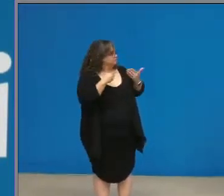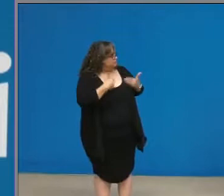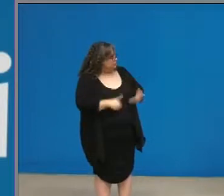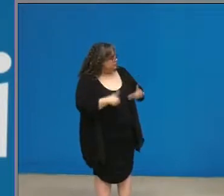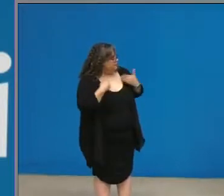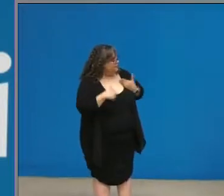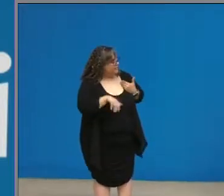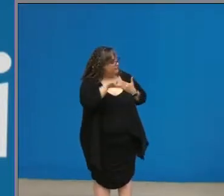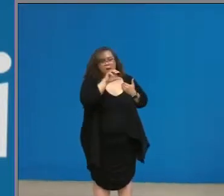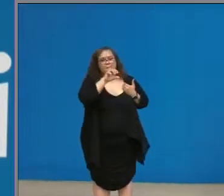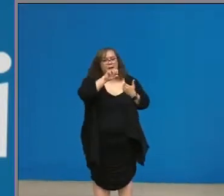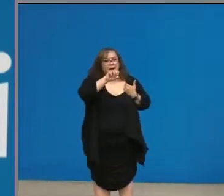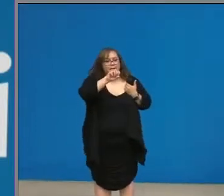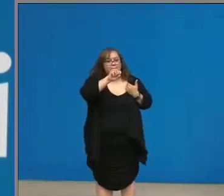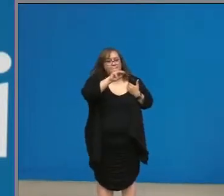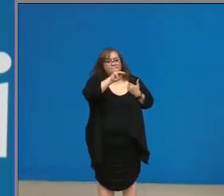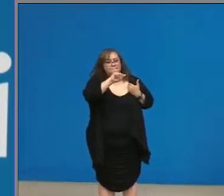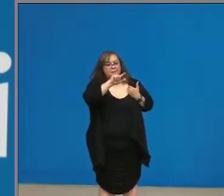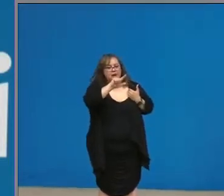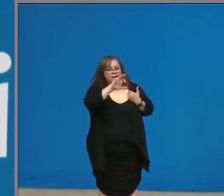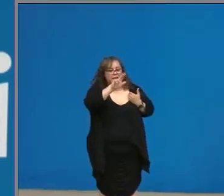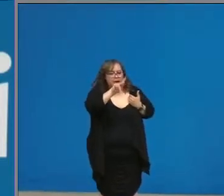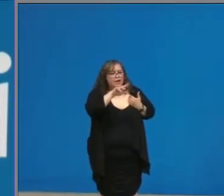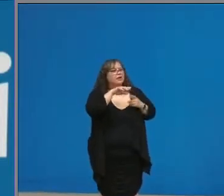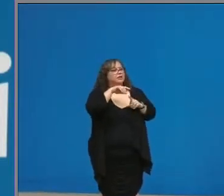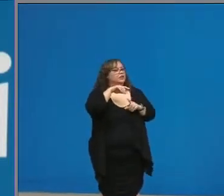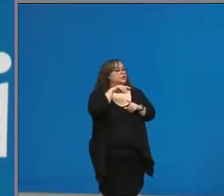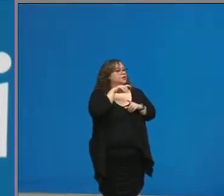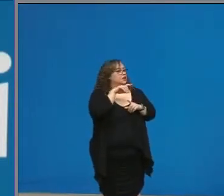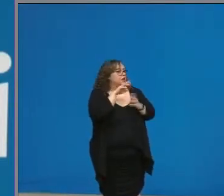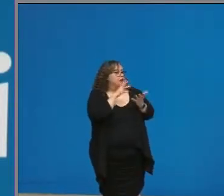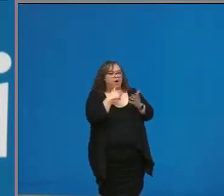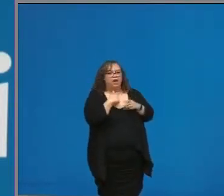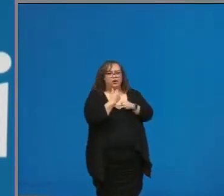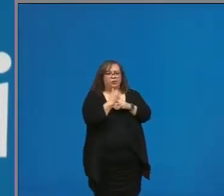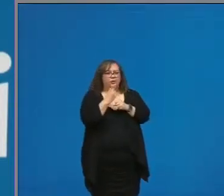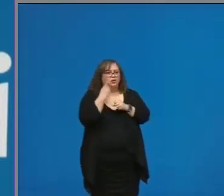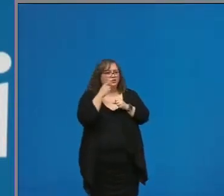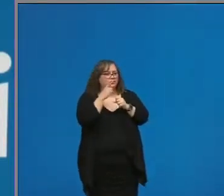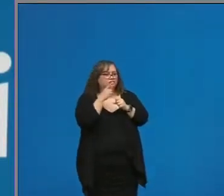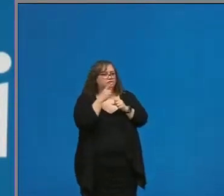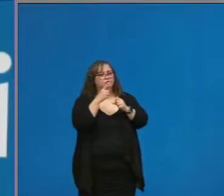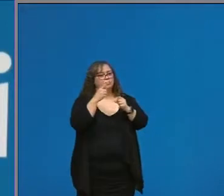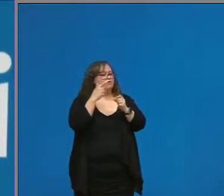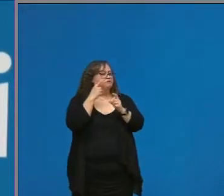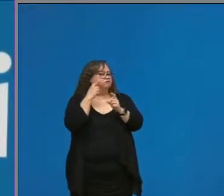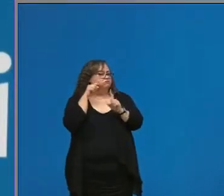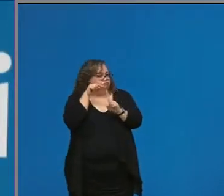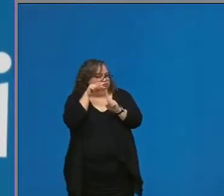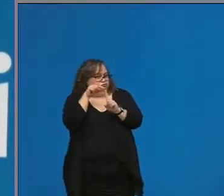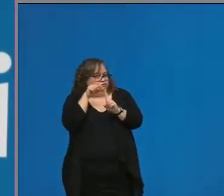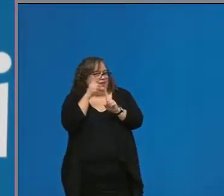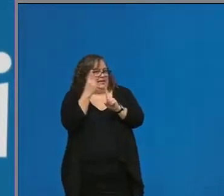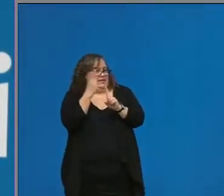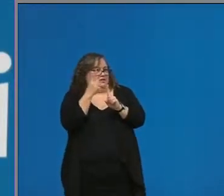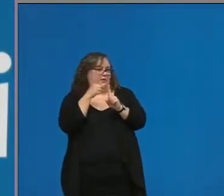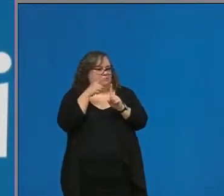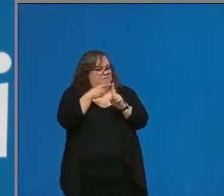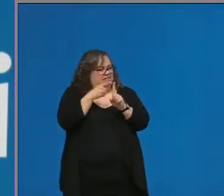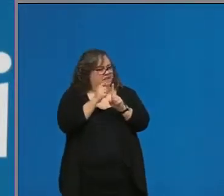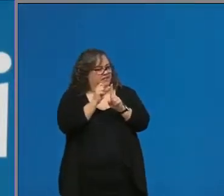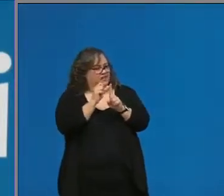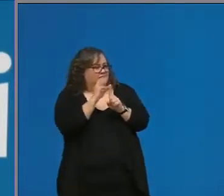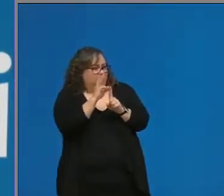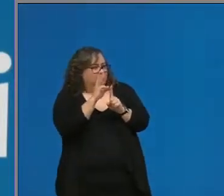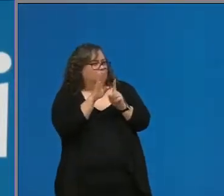So I'm going to just first begin by trying to give you an awareness of the challenges that deaf people face